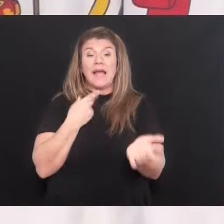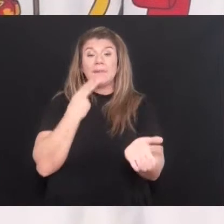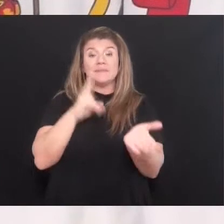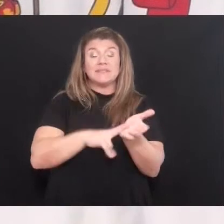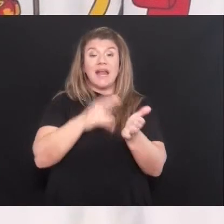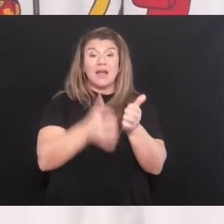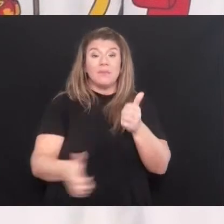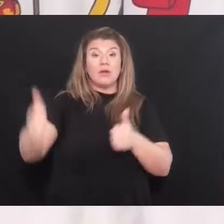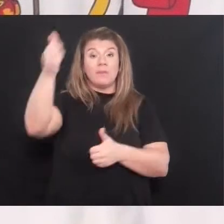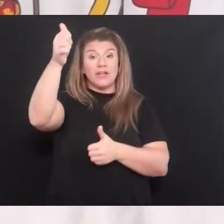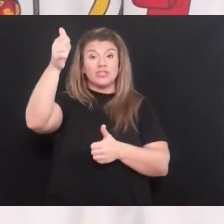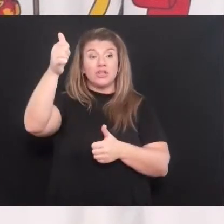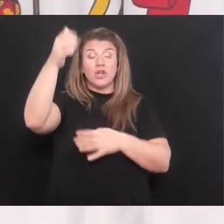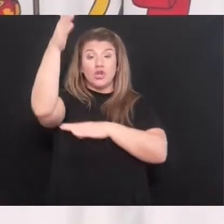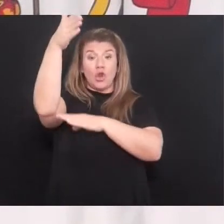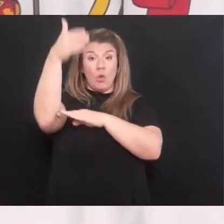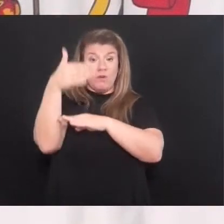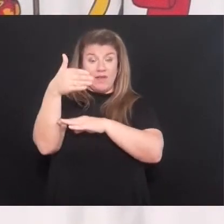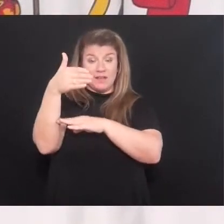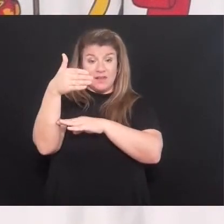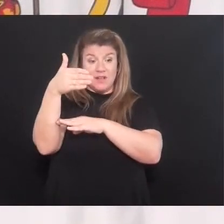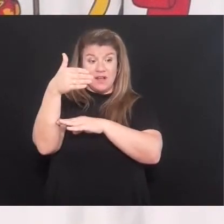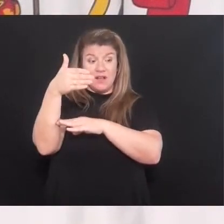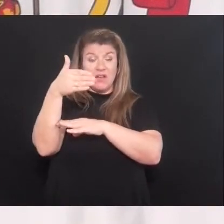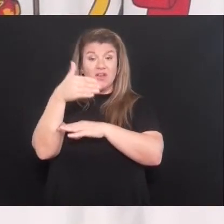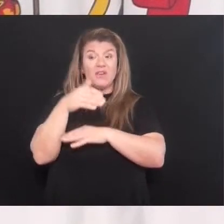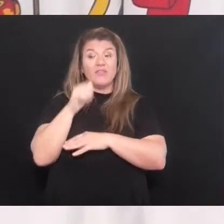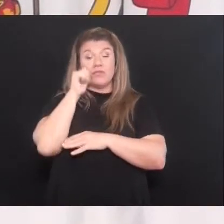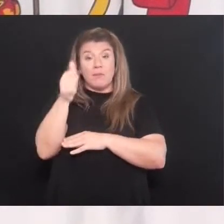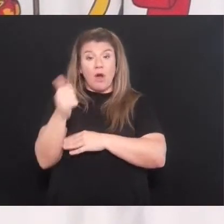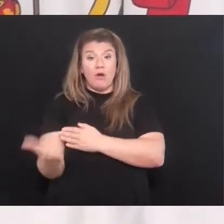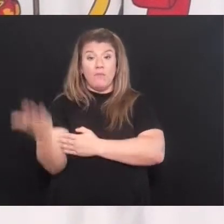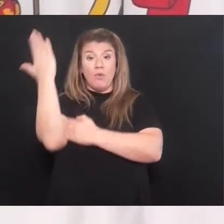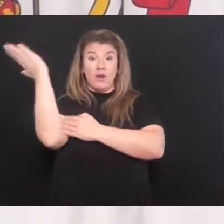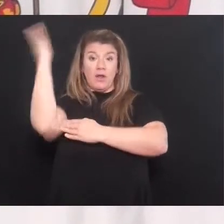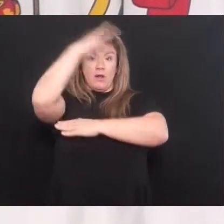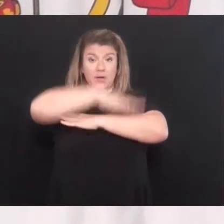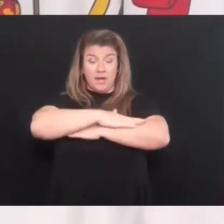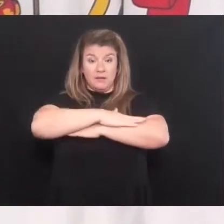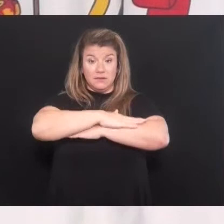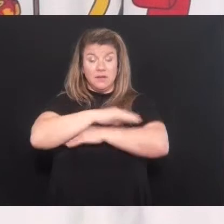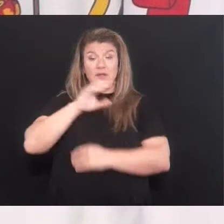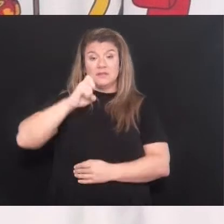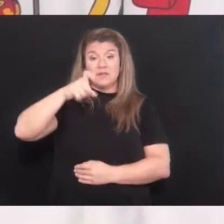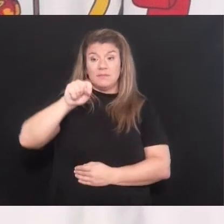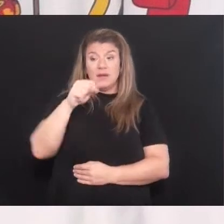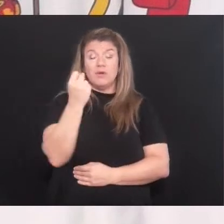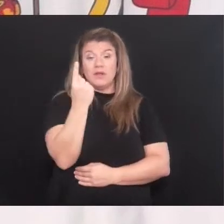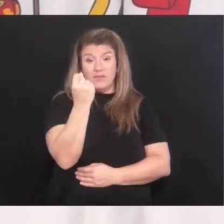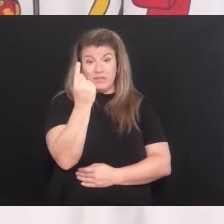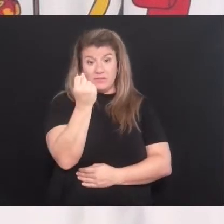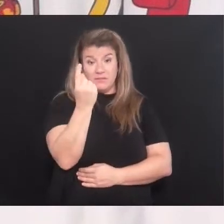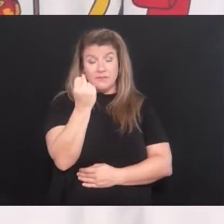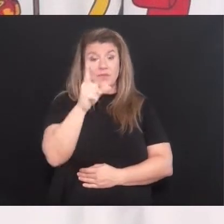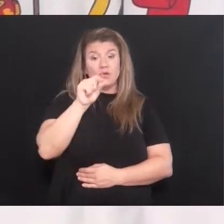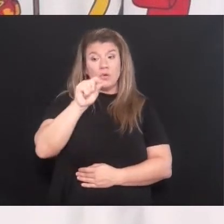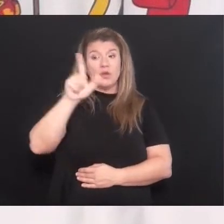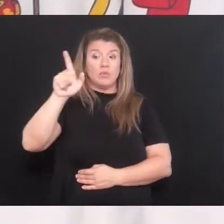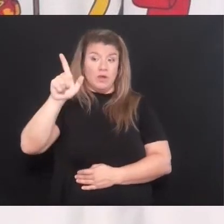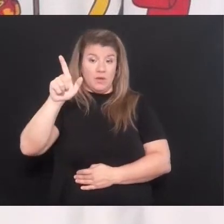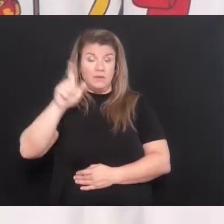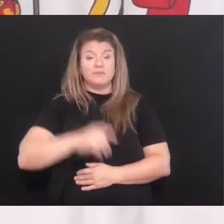proclamation to lower our flags to half-staff from dawn to dusk tomorrow, September 11th,